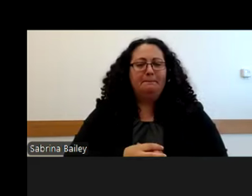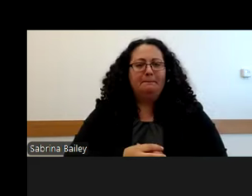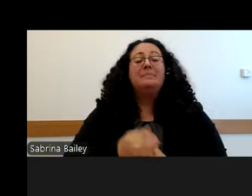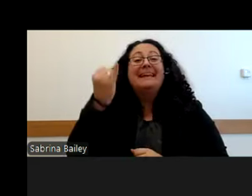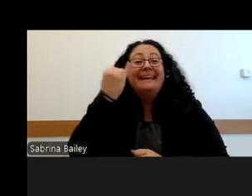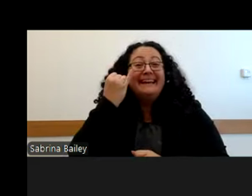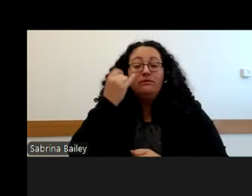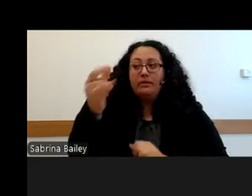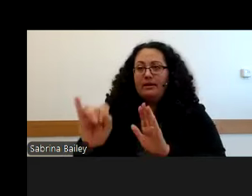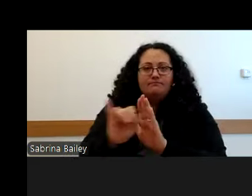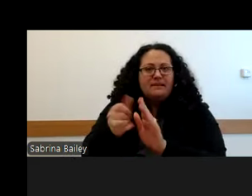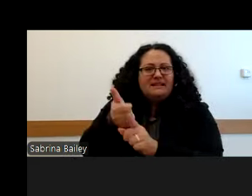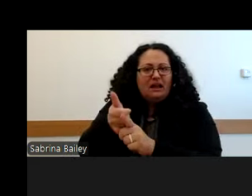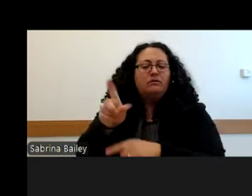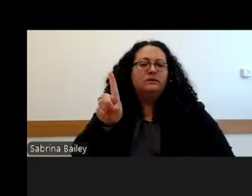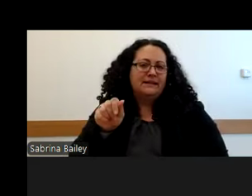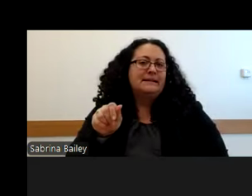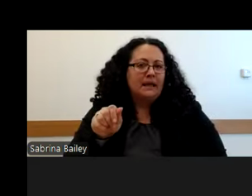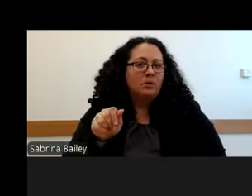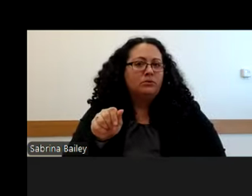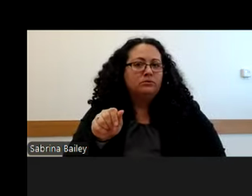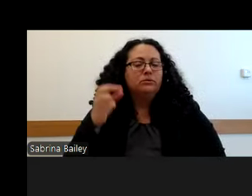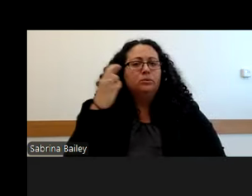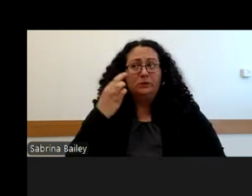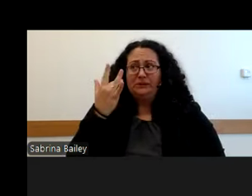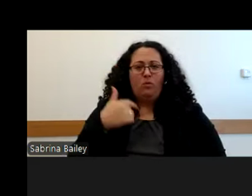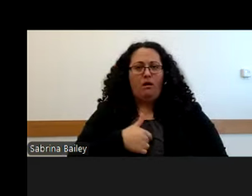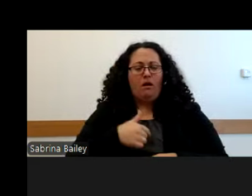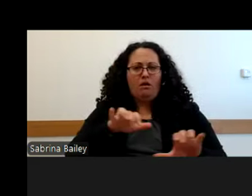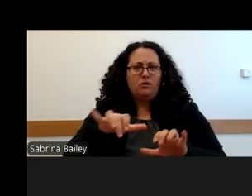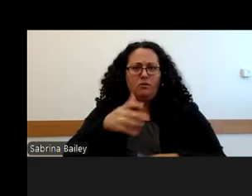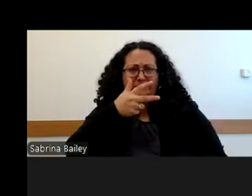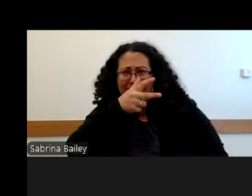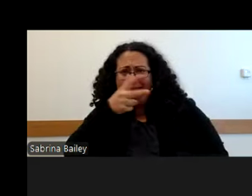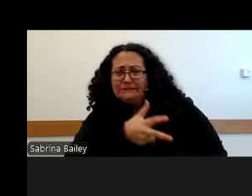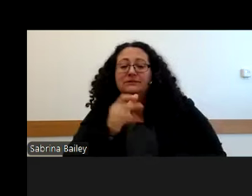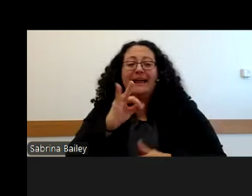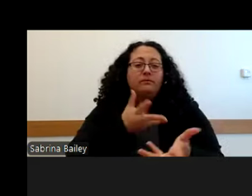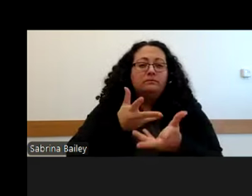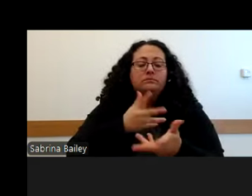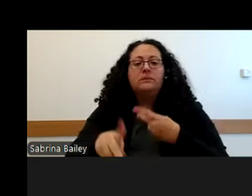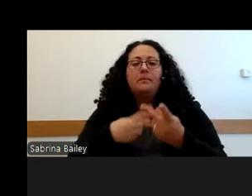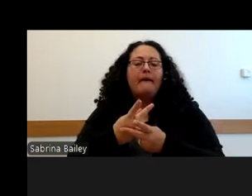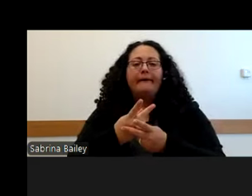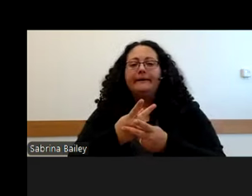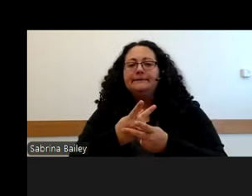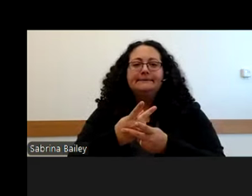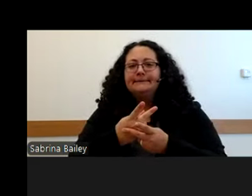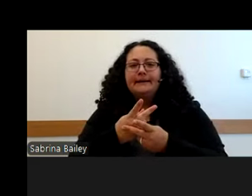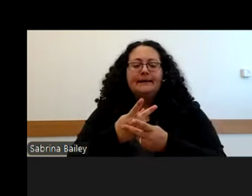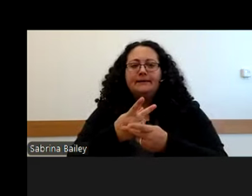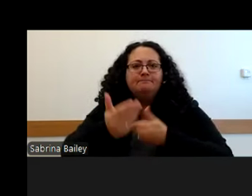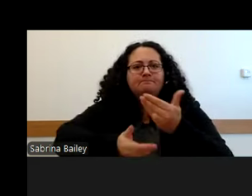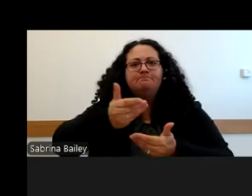If they identify as a disability as a reason for the poor performance when you're engaged in some kind of disciplinary